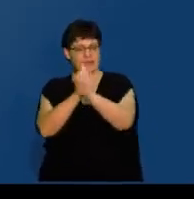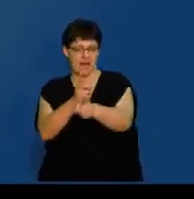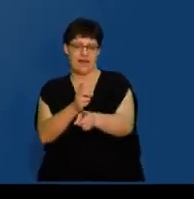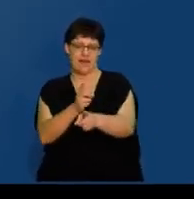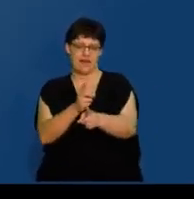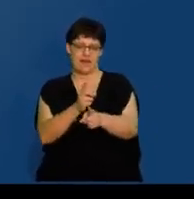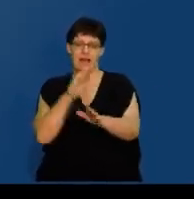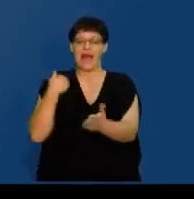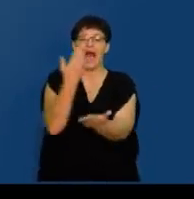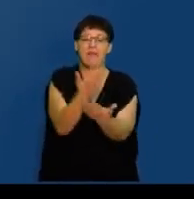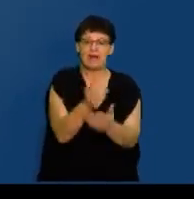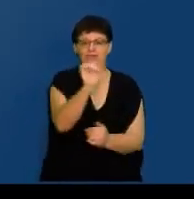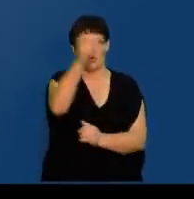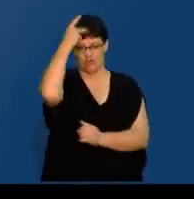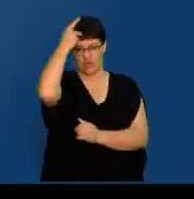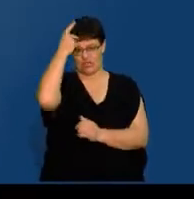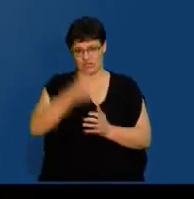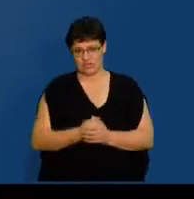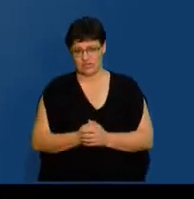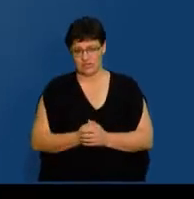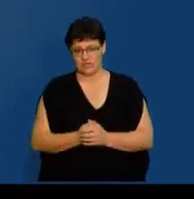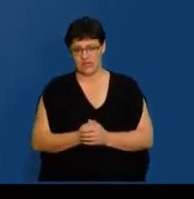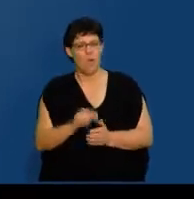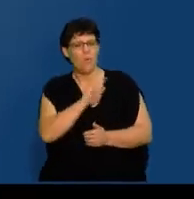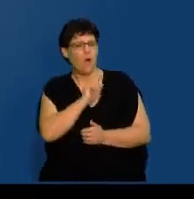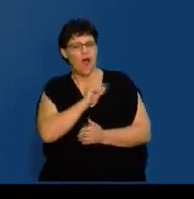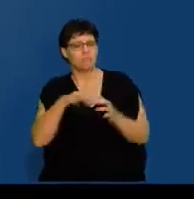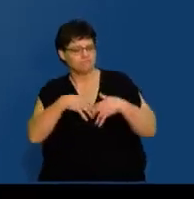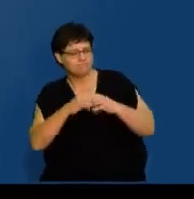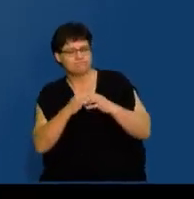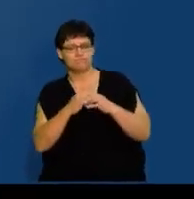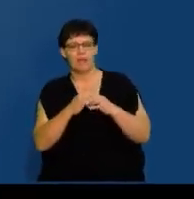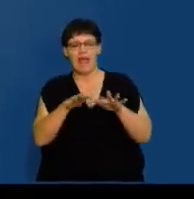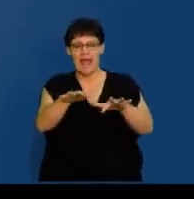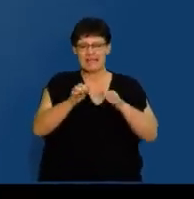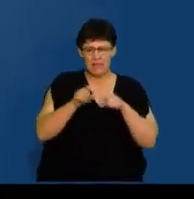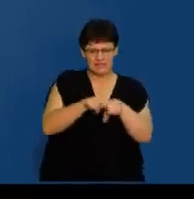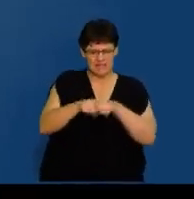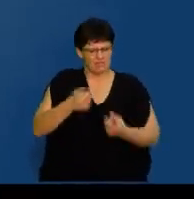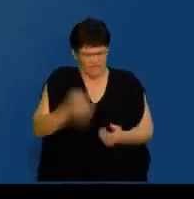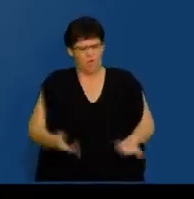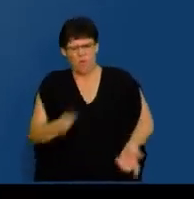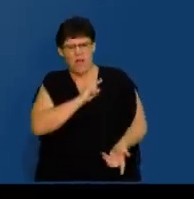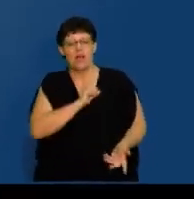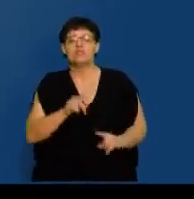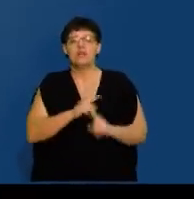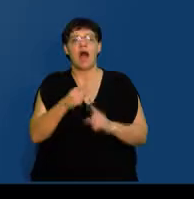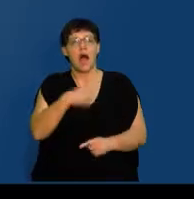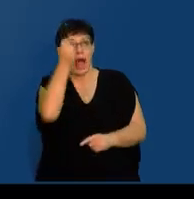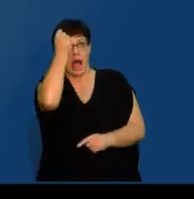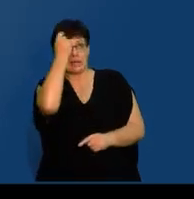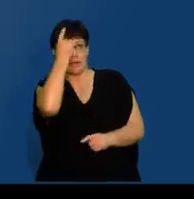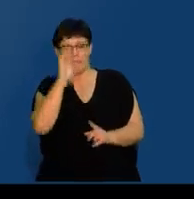the application of knowledge. Guys, the reason why we set exams and tests is to see how you apply your